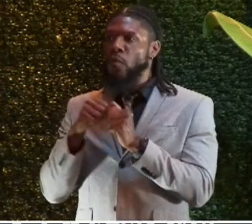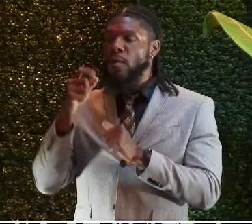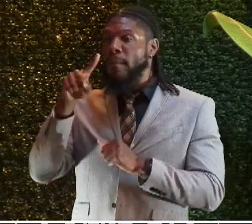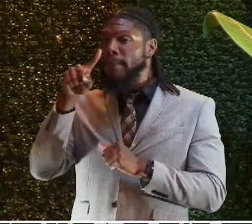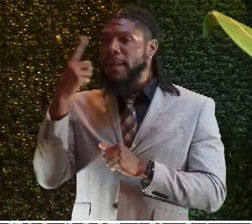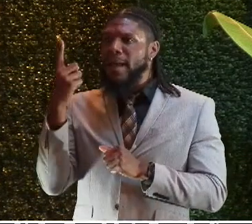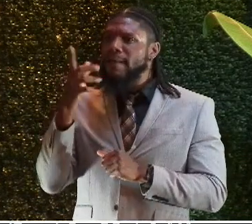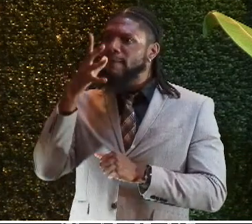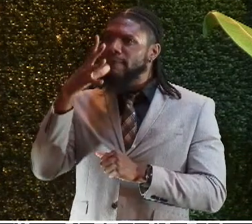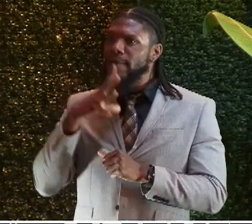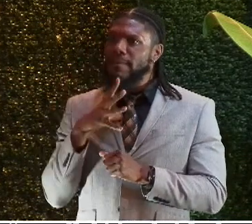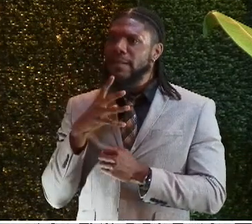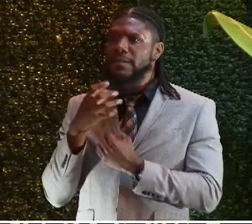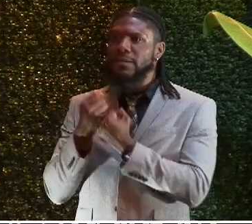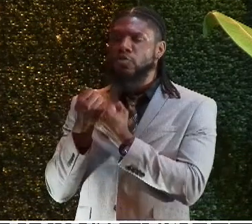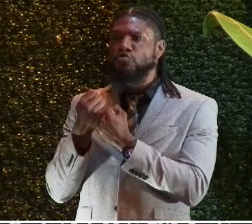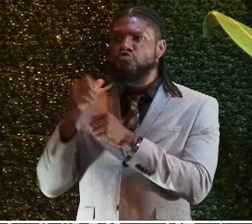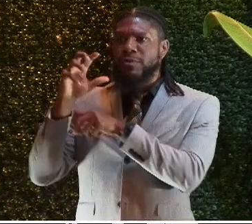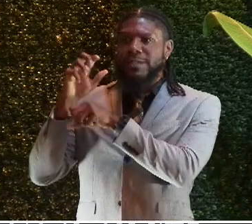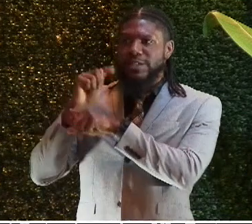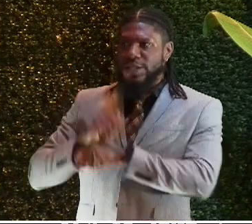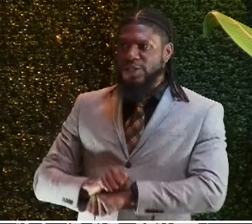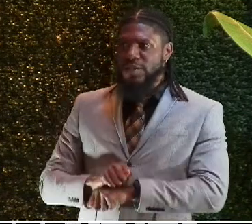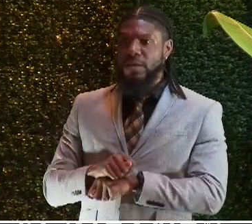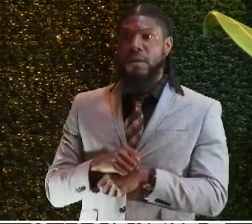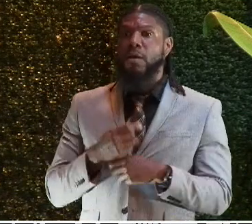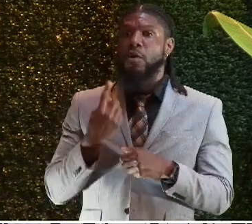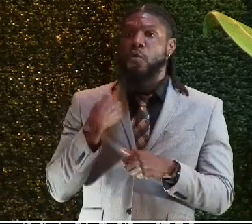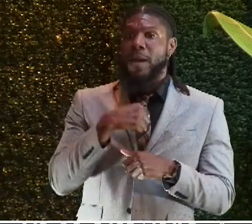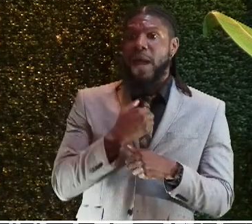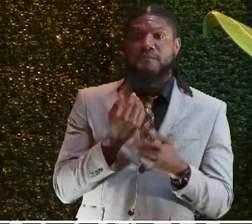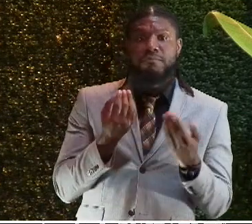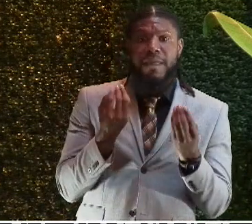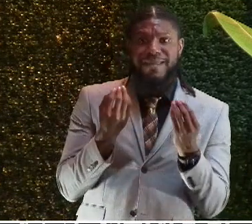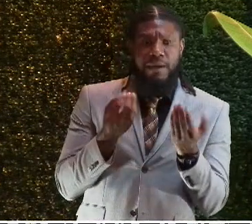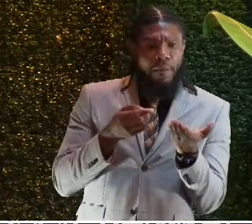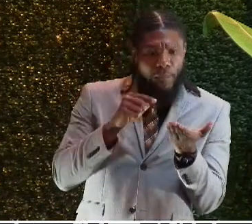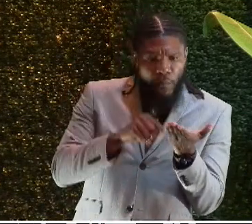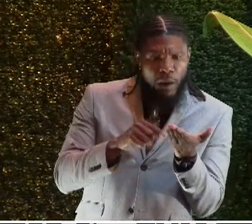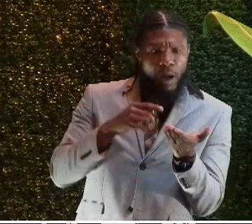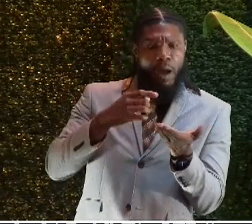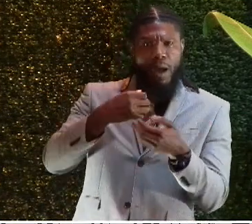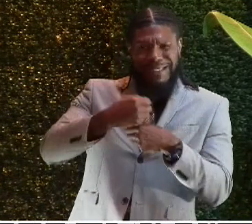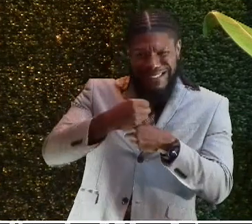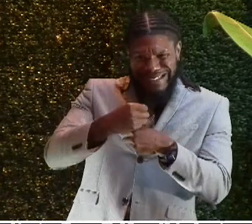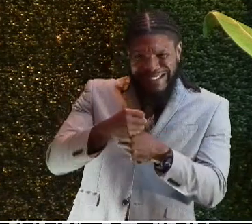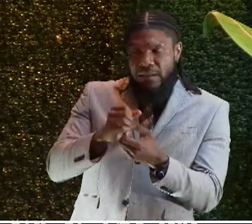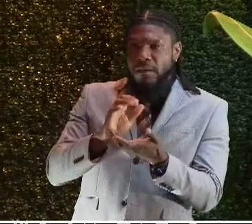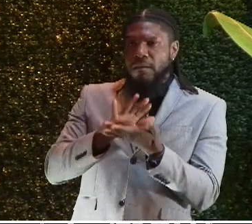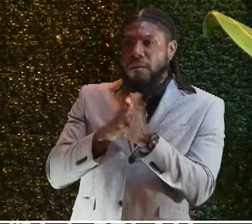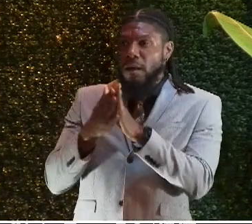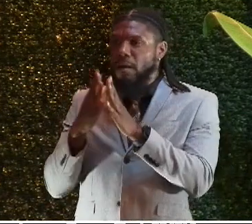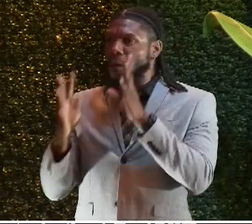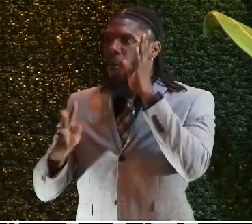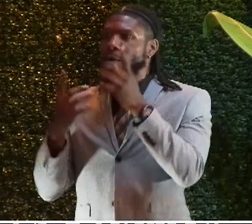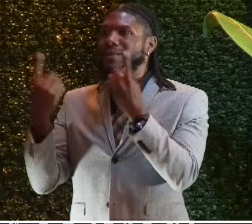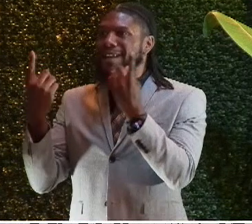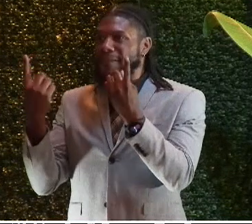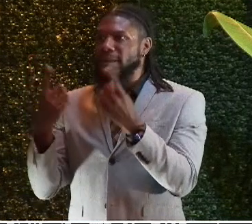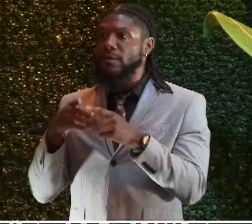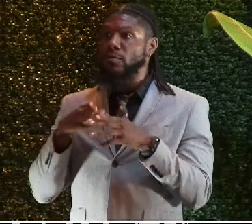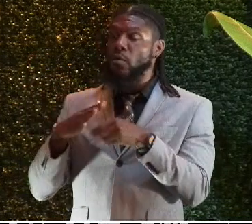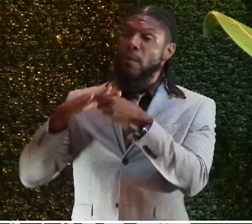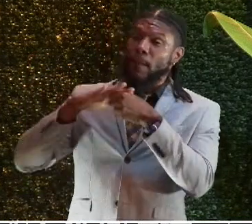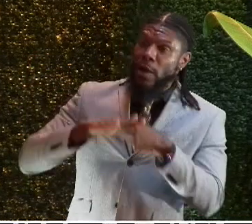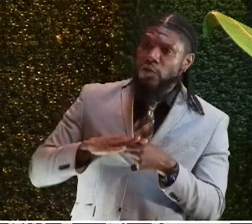y'all, right? That we make something out of nothing. We create freedom dreams in face of extreme oppression. So can